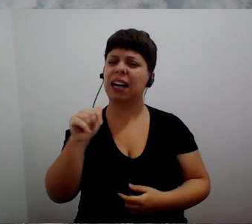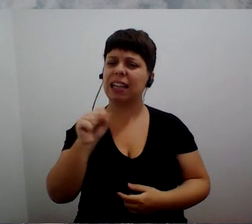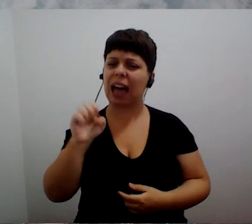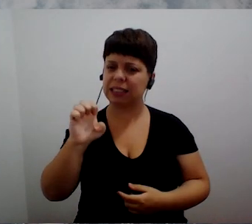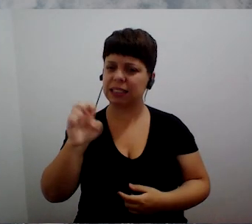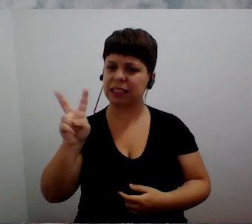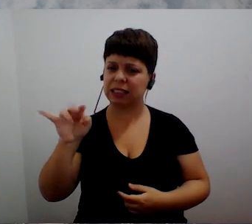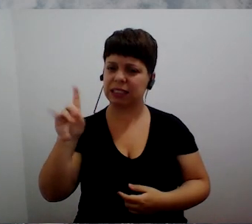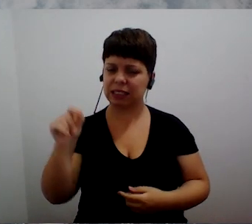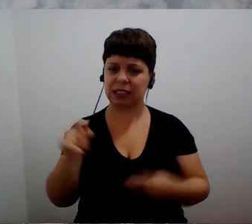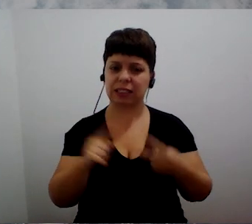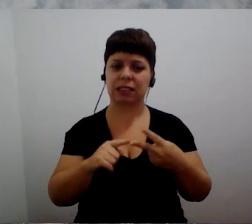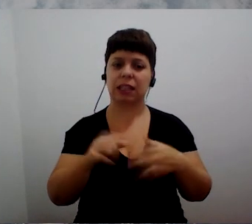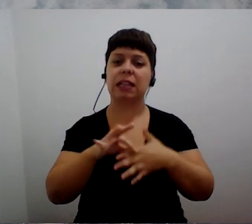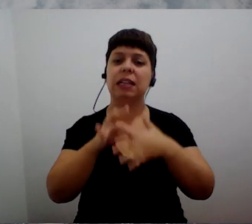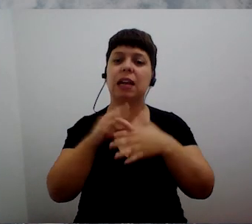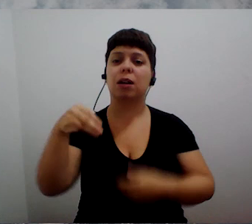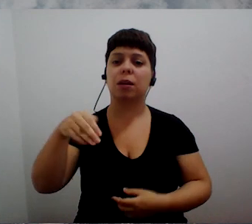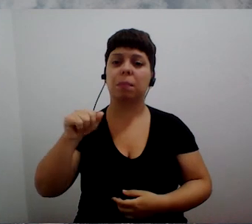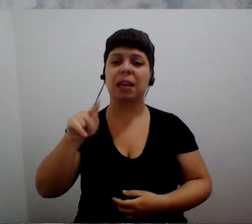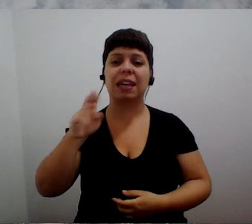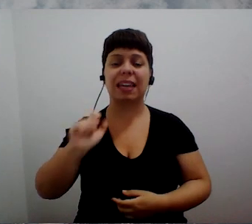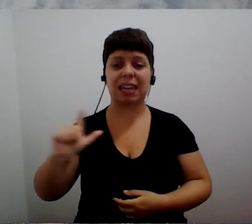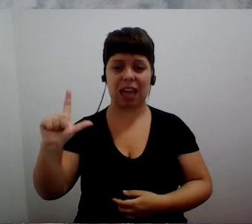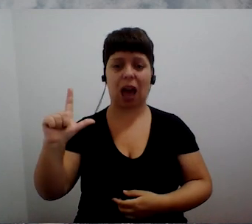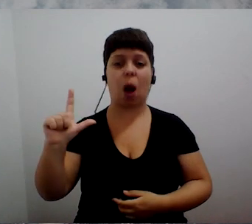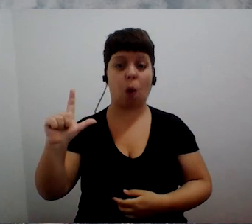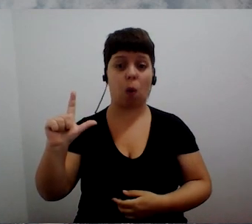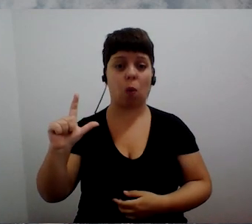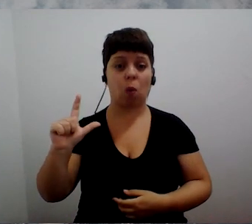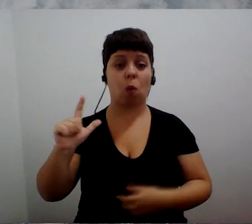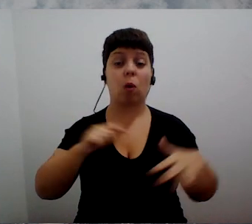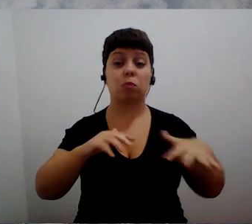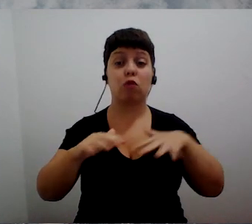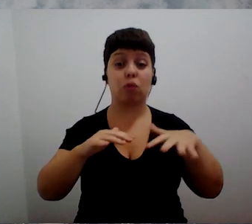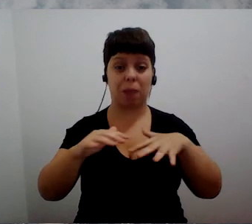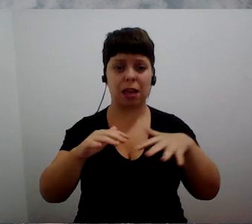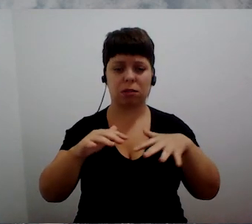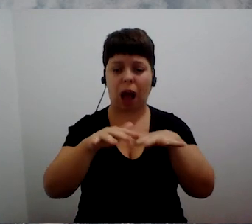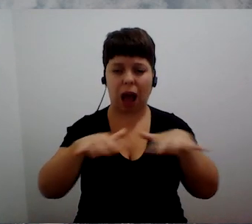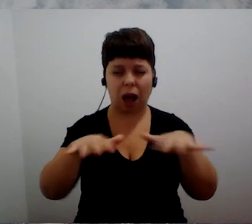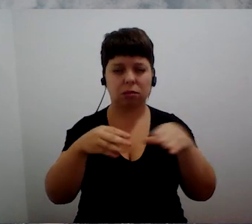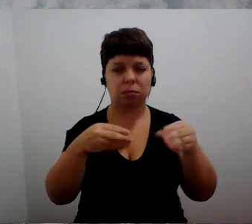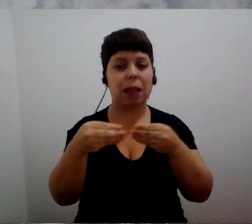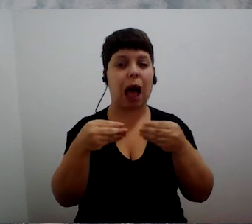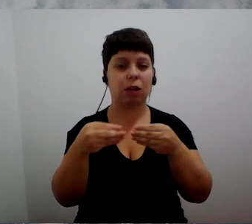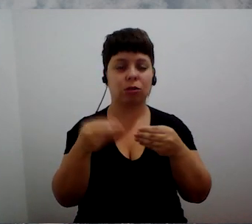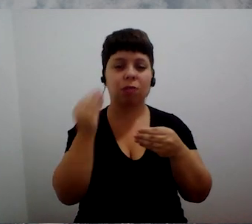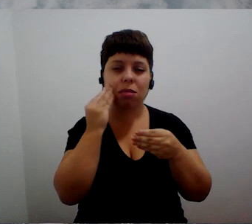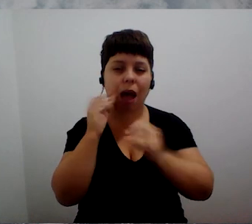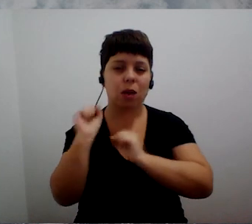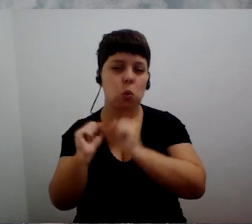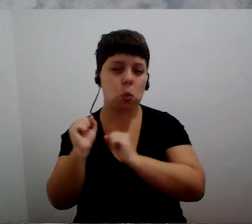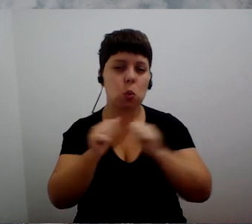leading, I may say that, is leading. Plastivida, led by Miguel, is leading a movement